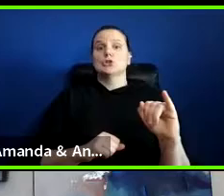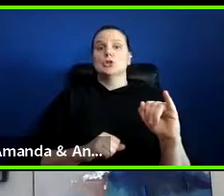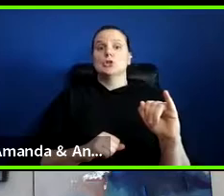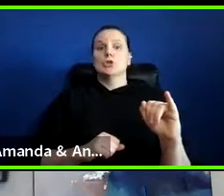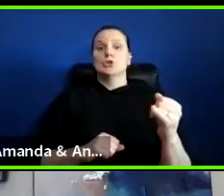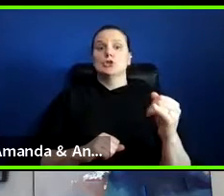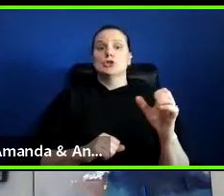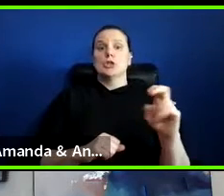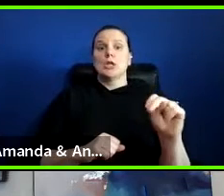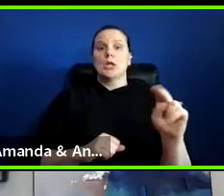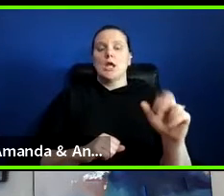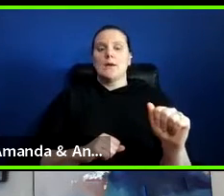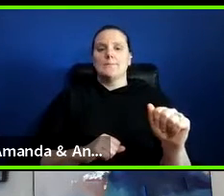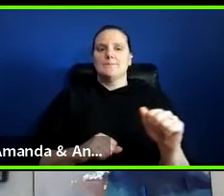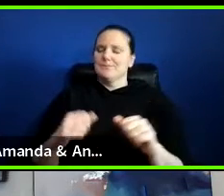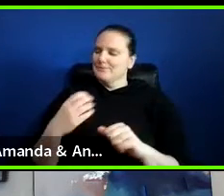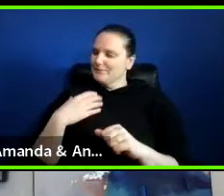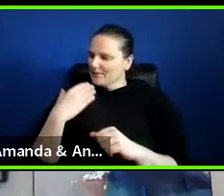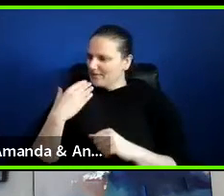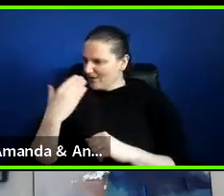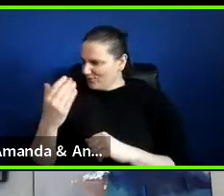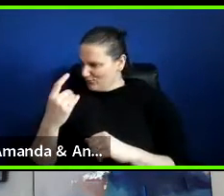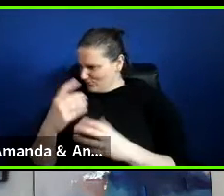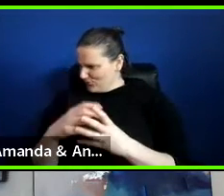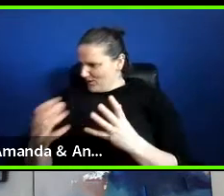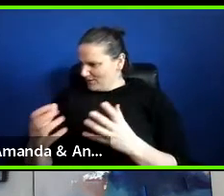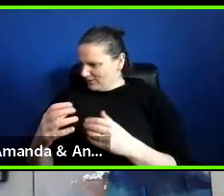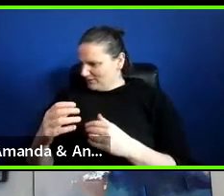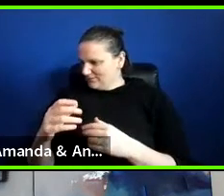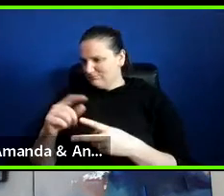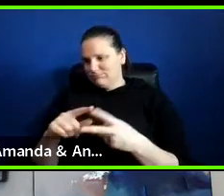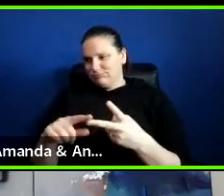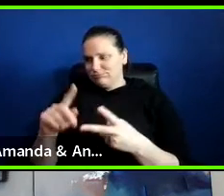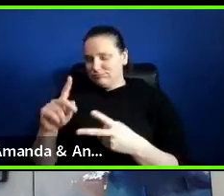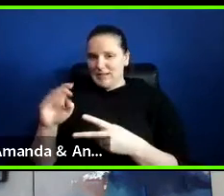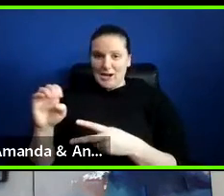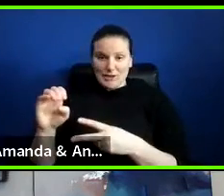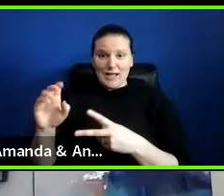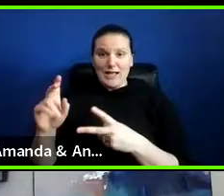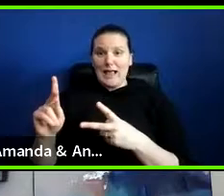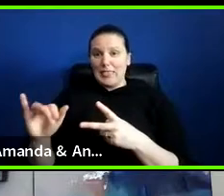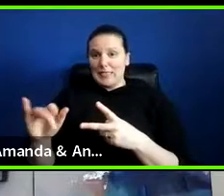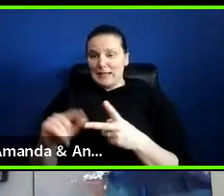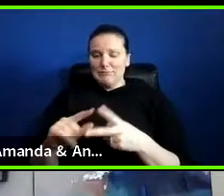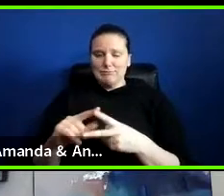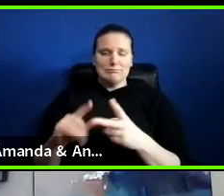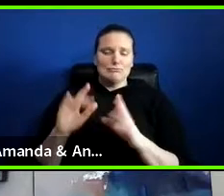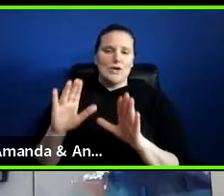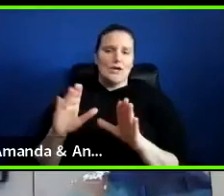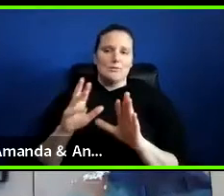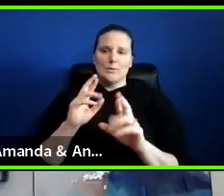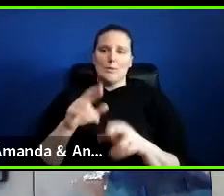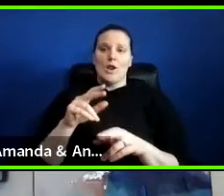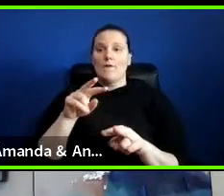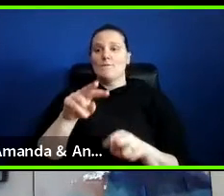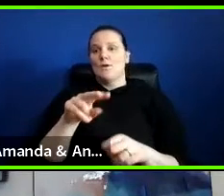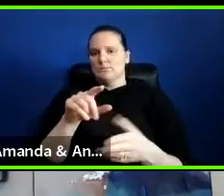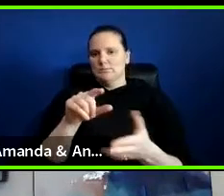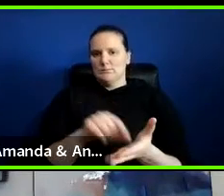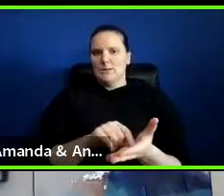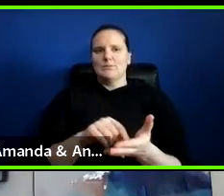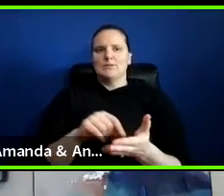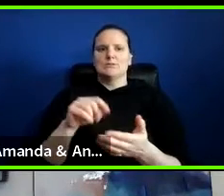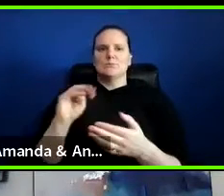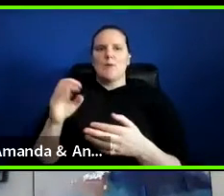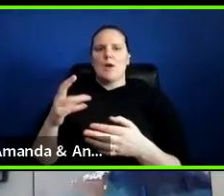so thank you so much, Erica and Kelly. This was a great report. I look forward to the study being published in March or